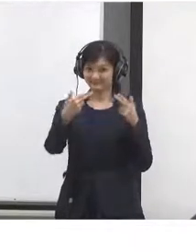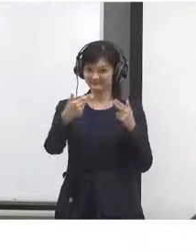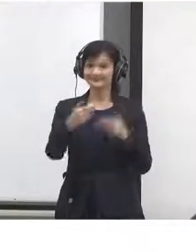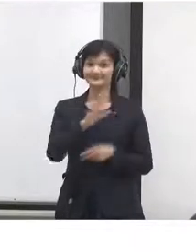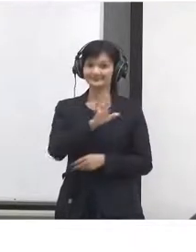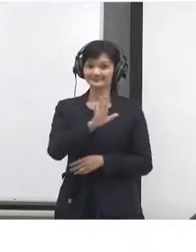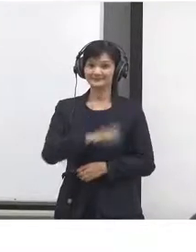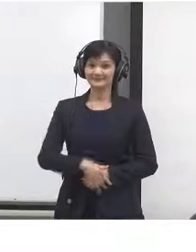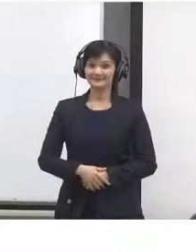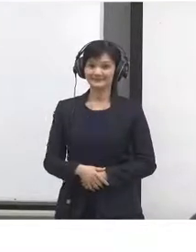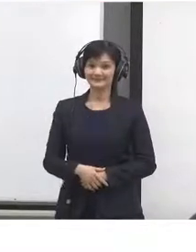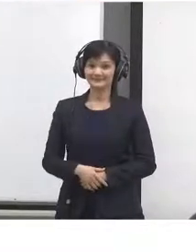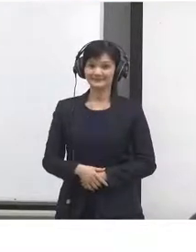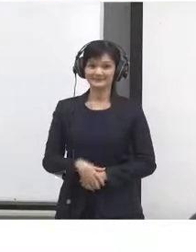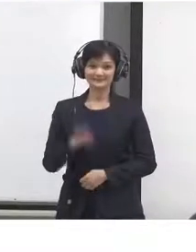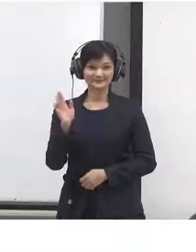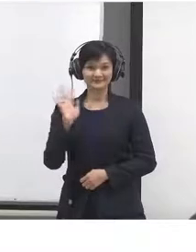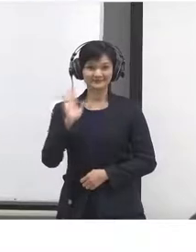Okay. Hello.